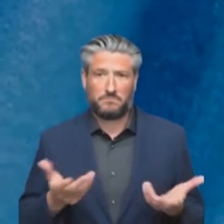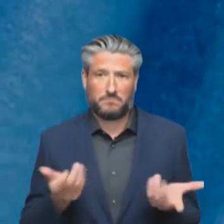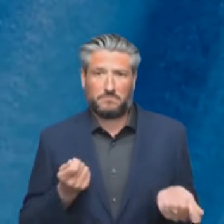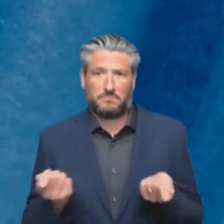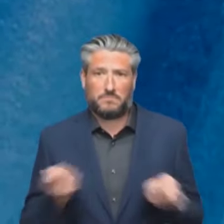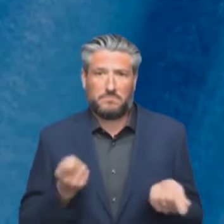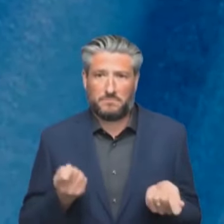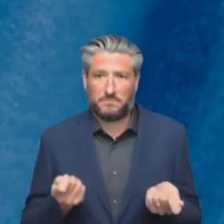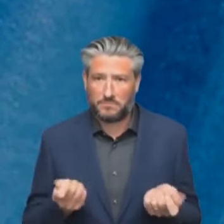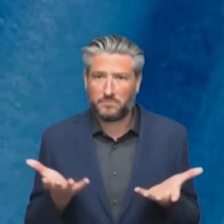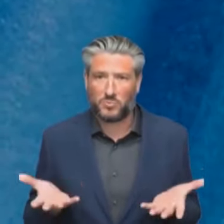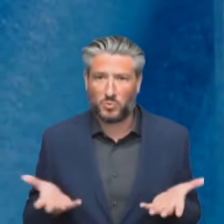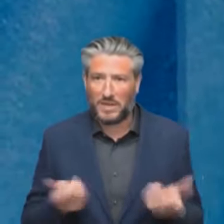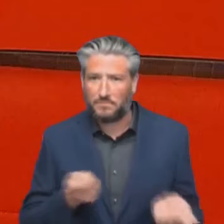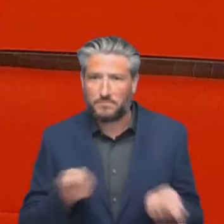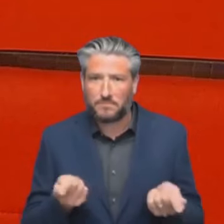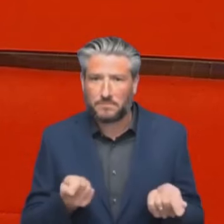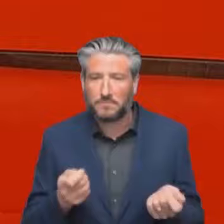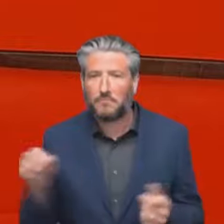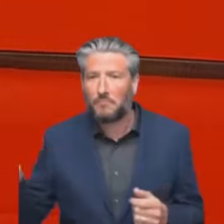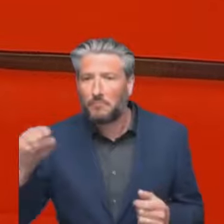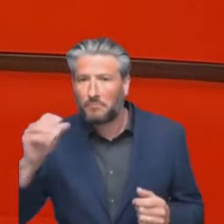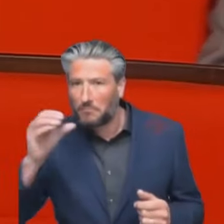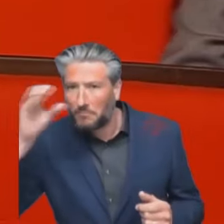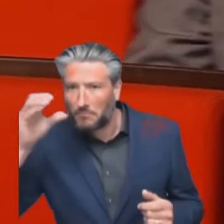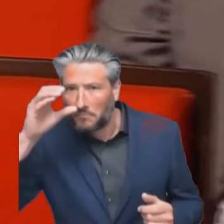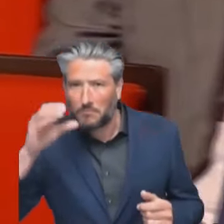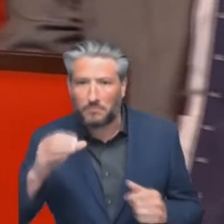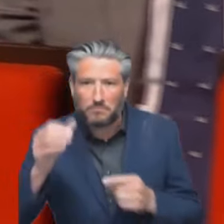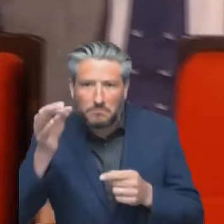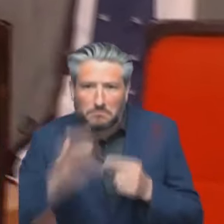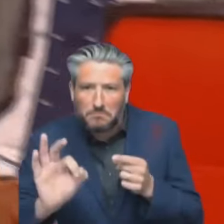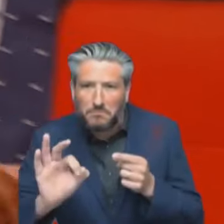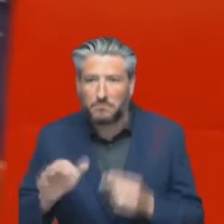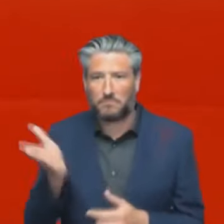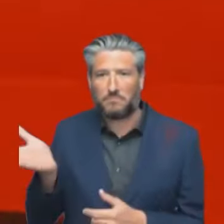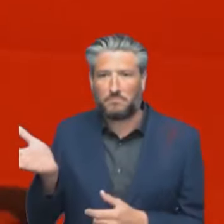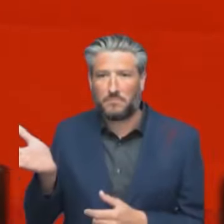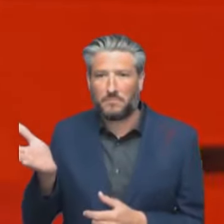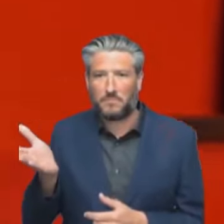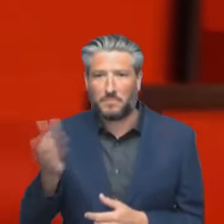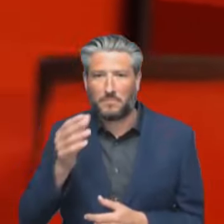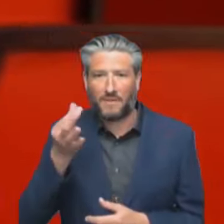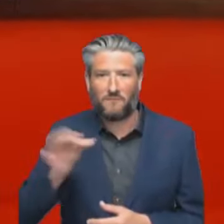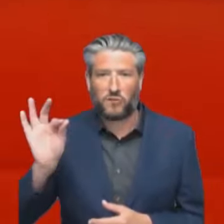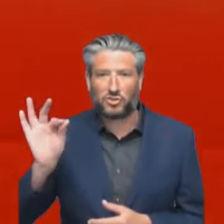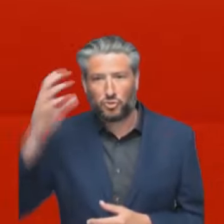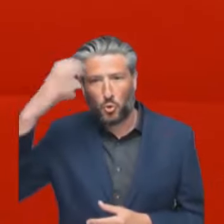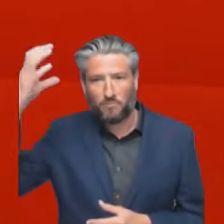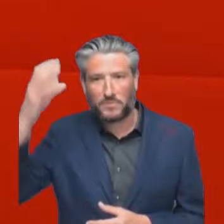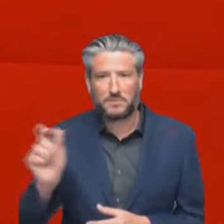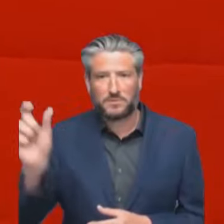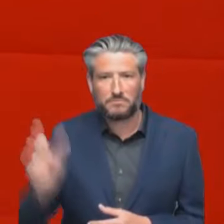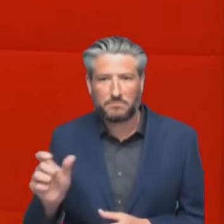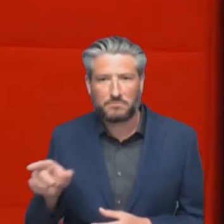of scrutineer will be held by the French state, represented by Mr. Pierre Janin, and the company Amundi, represented